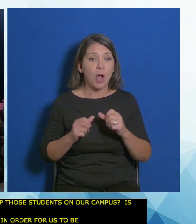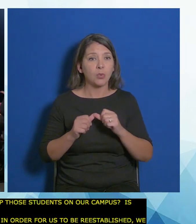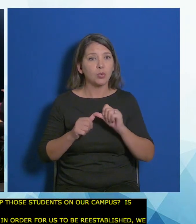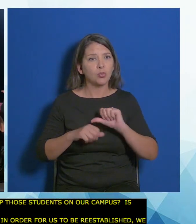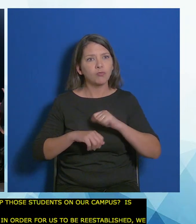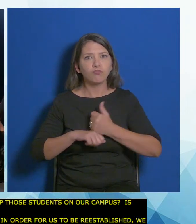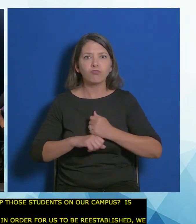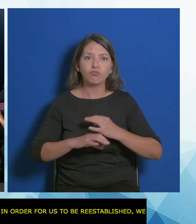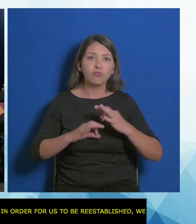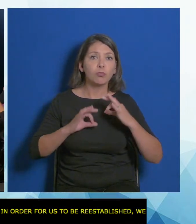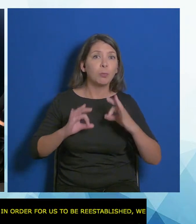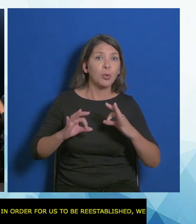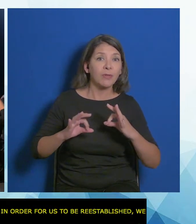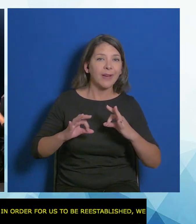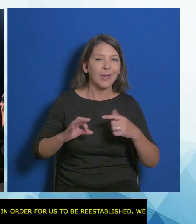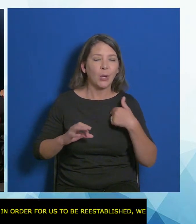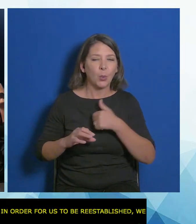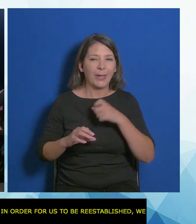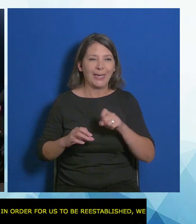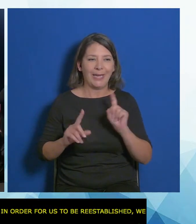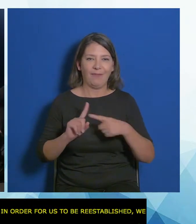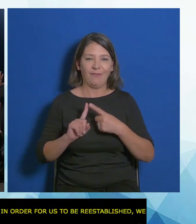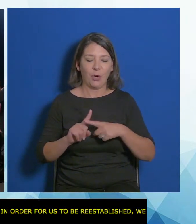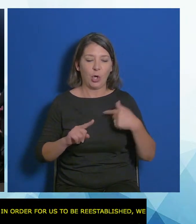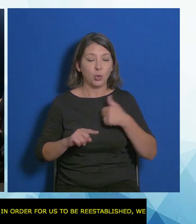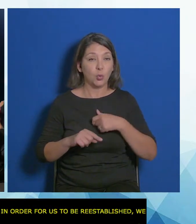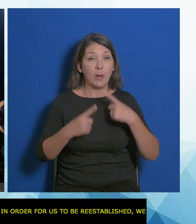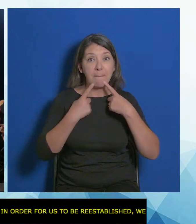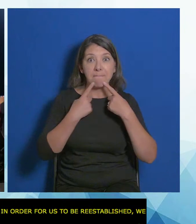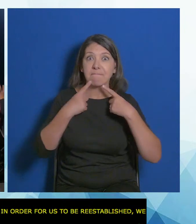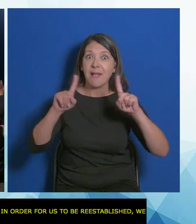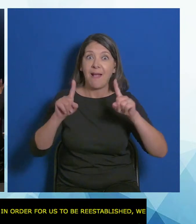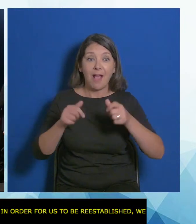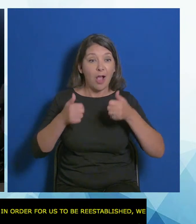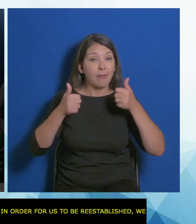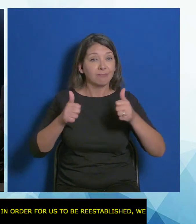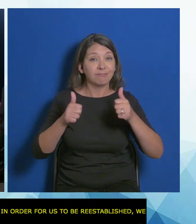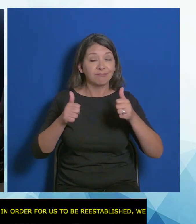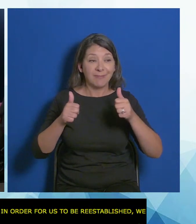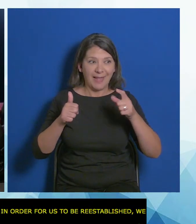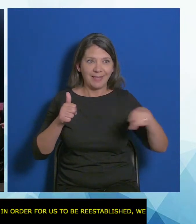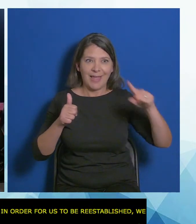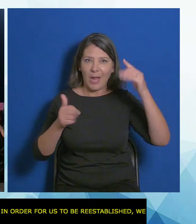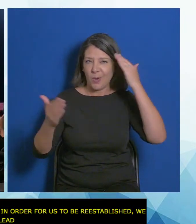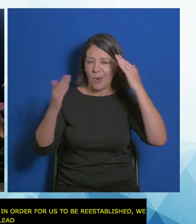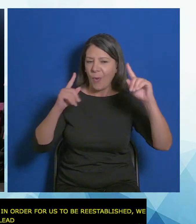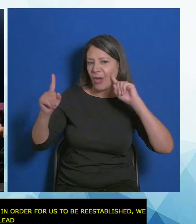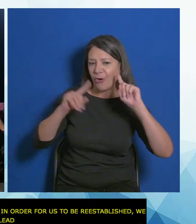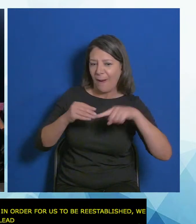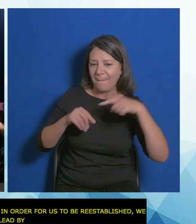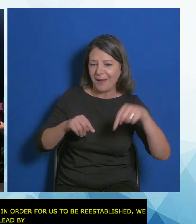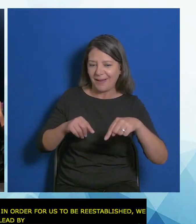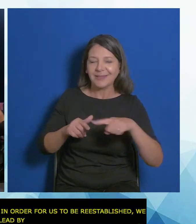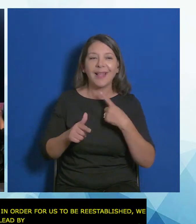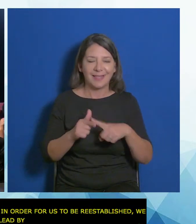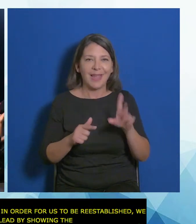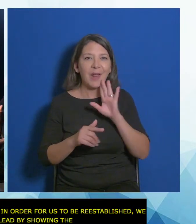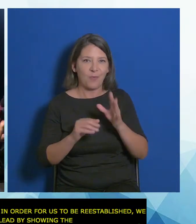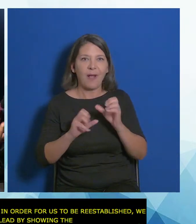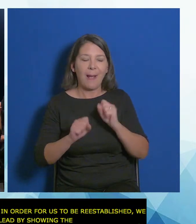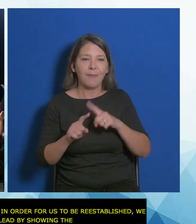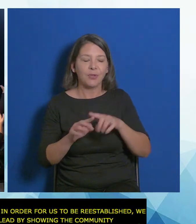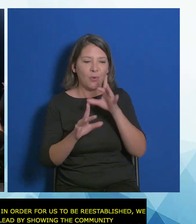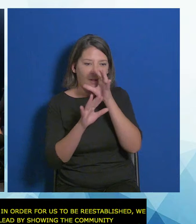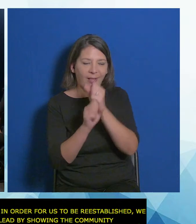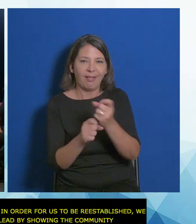for being great at what we do. We have to lead by showing the community, not just local,